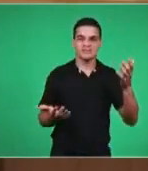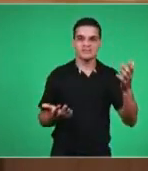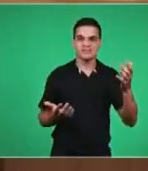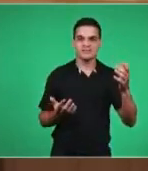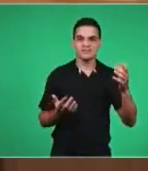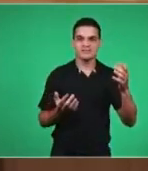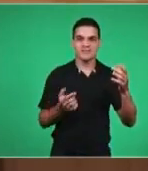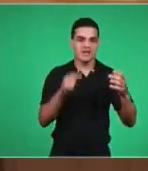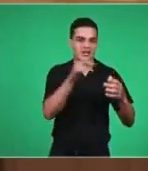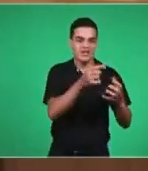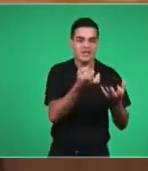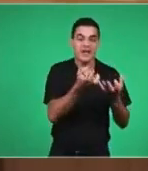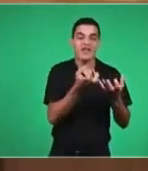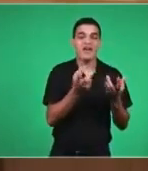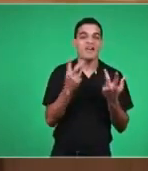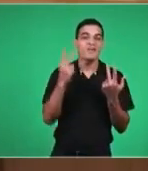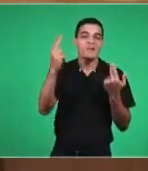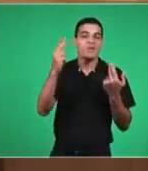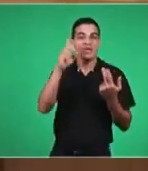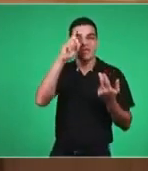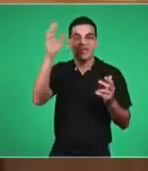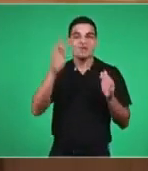Everything that the man wants.